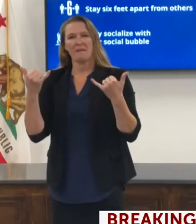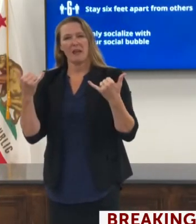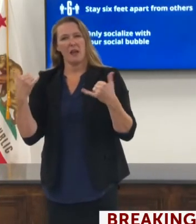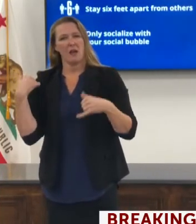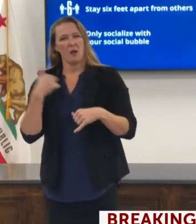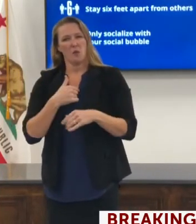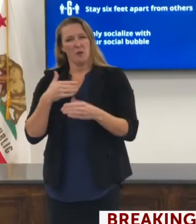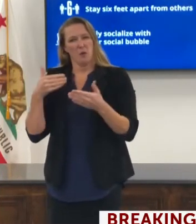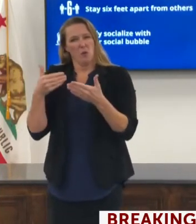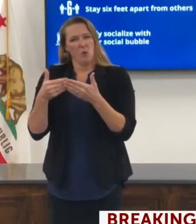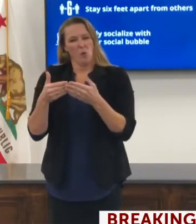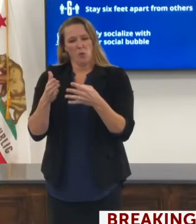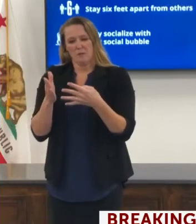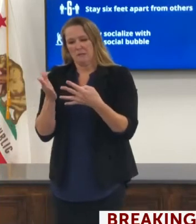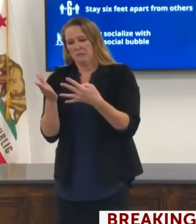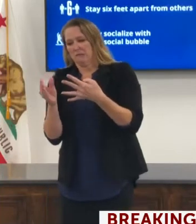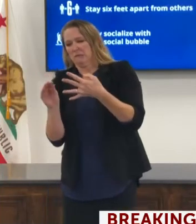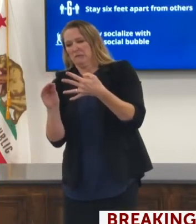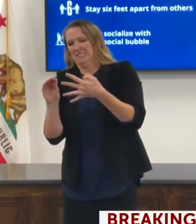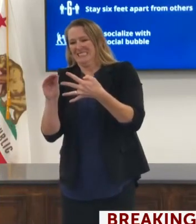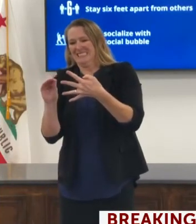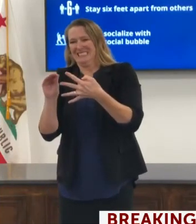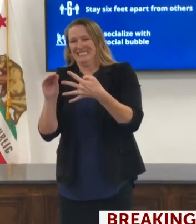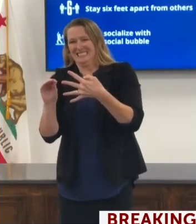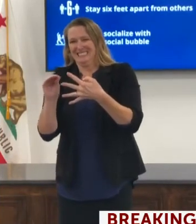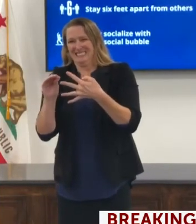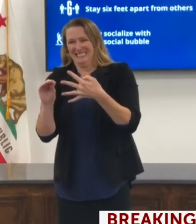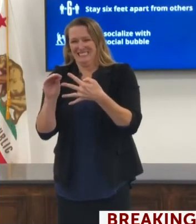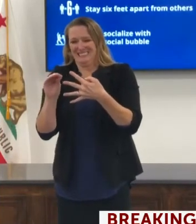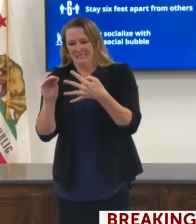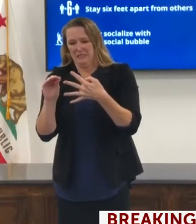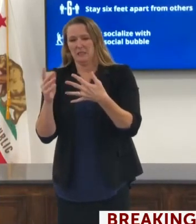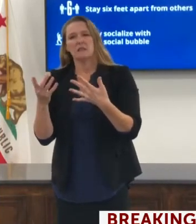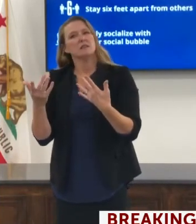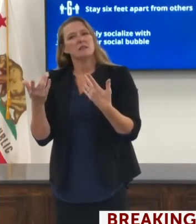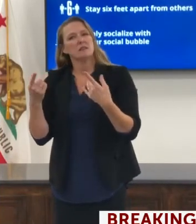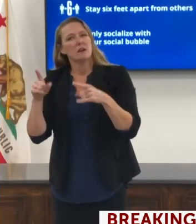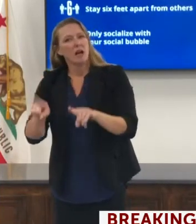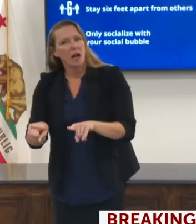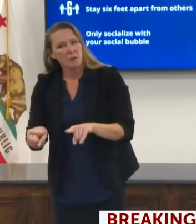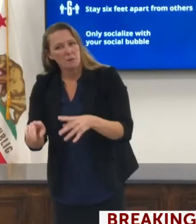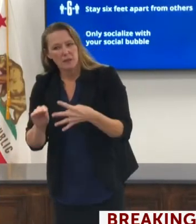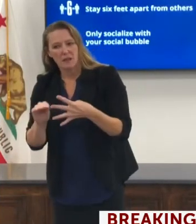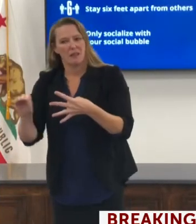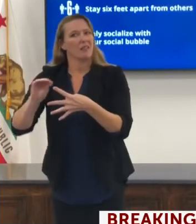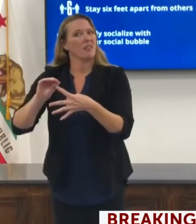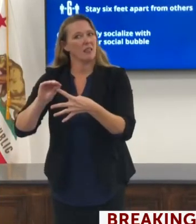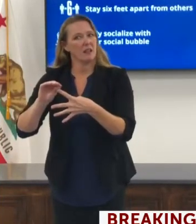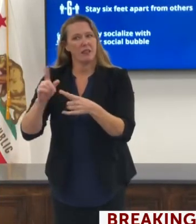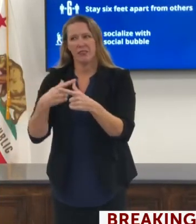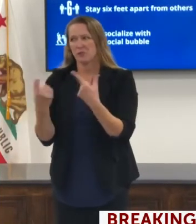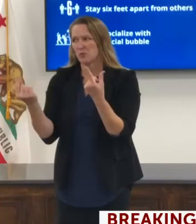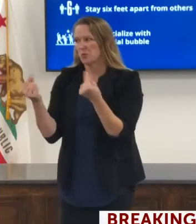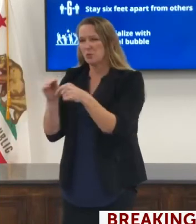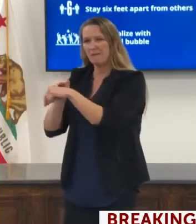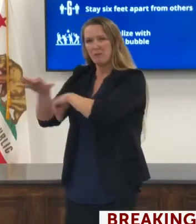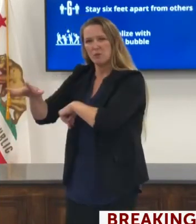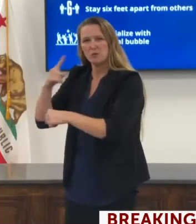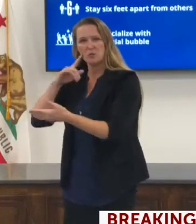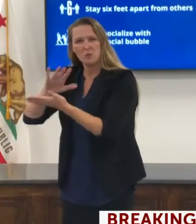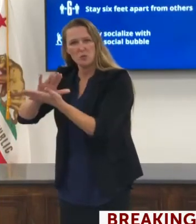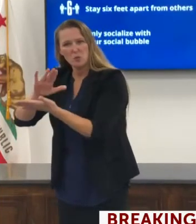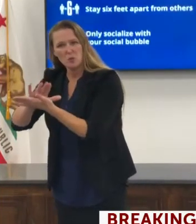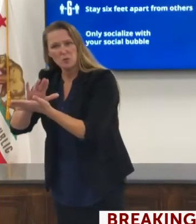there a plan for what schools will do if we do end up going back to the purple? Yeah, and I can